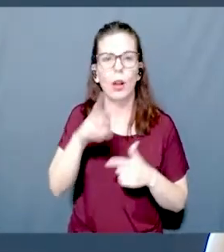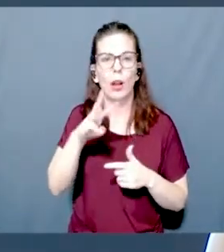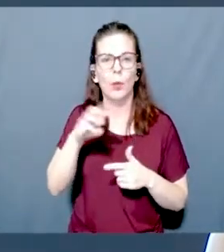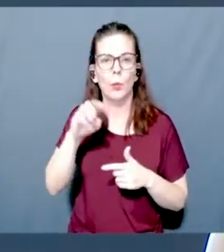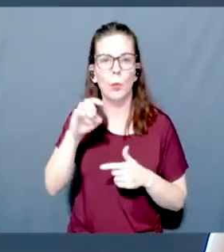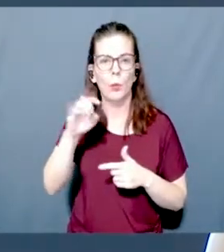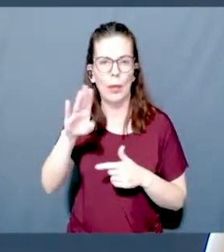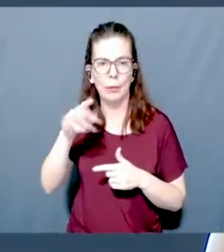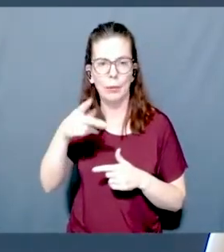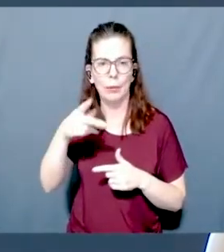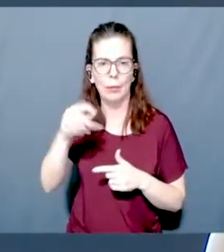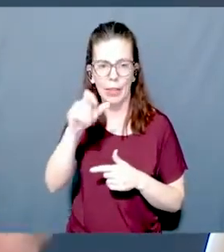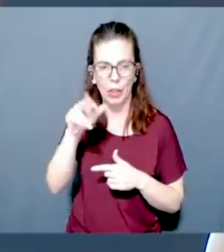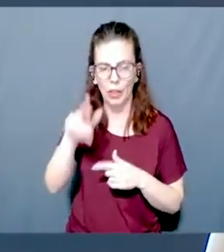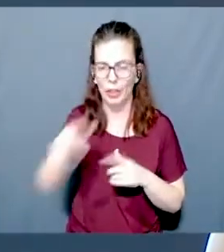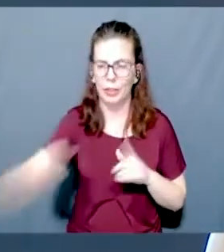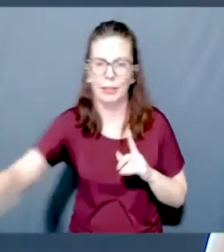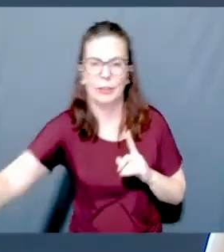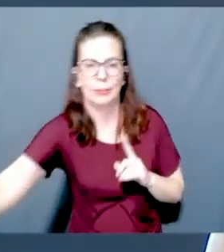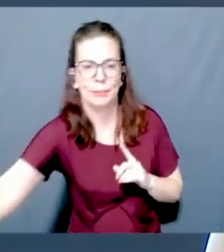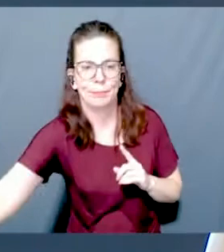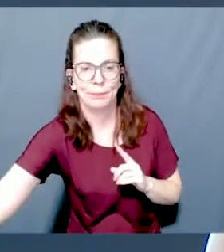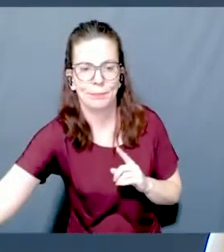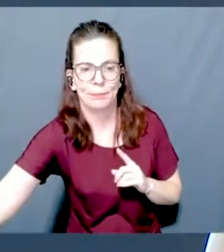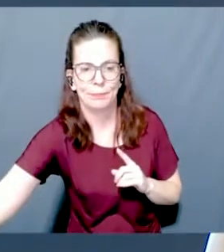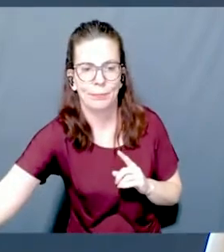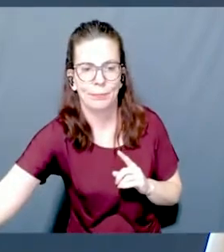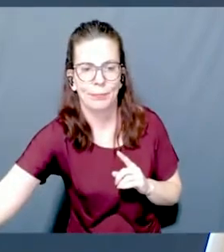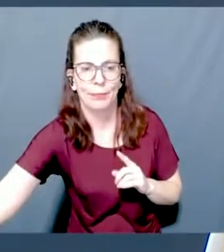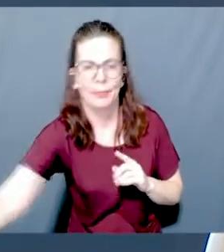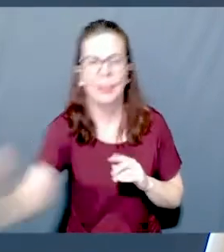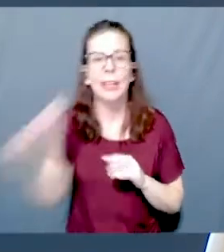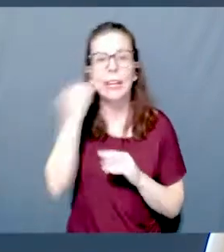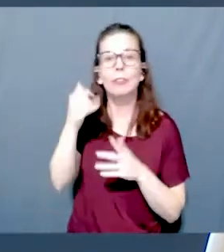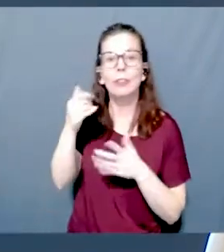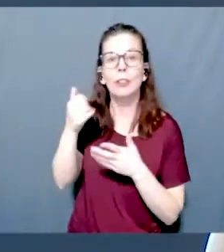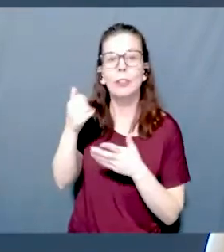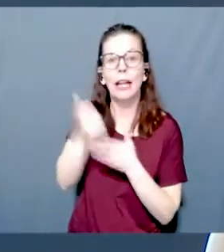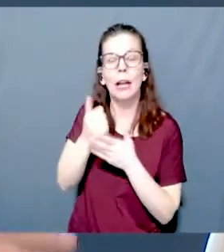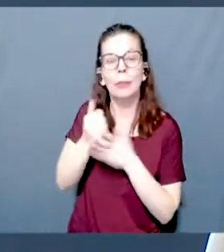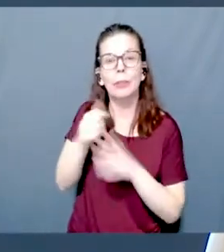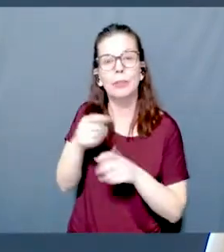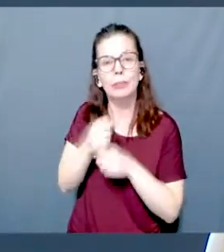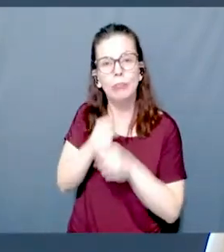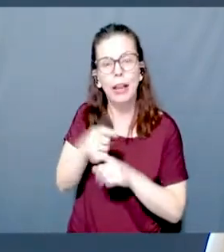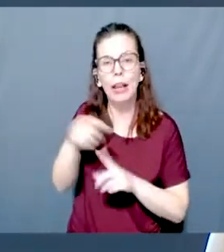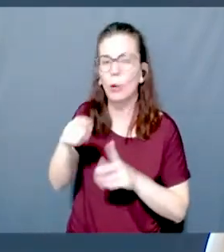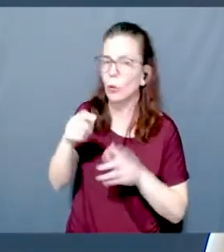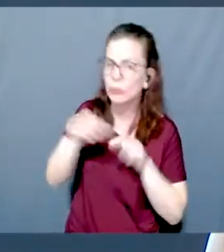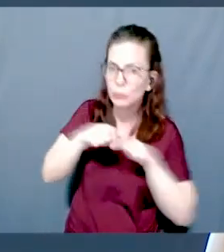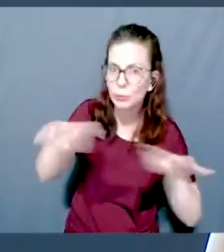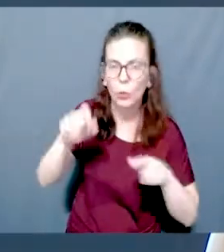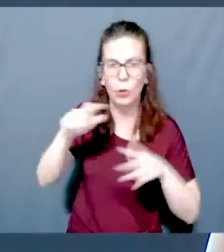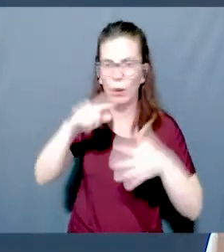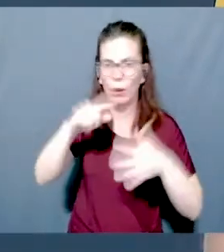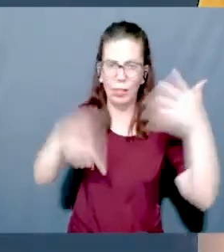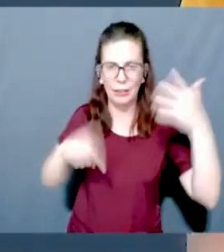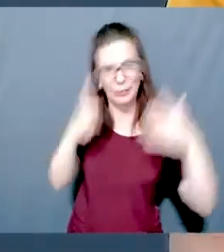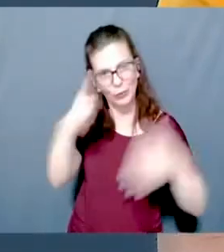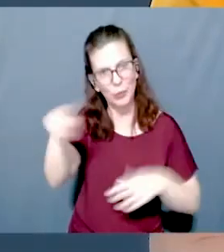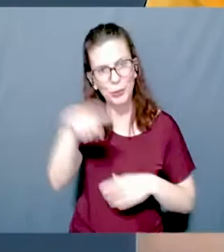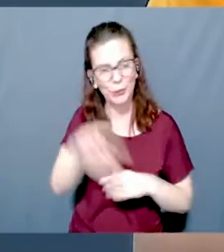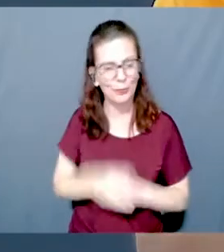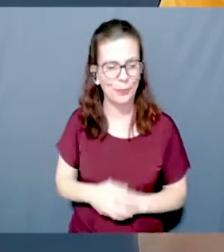you're helping folks create content, receiving content from your users, distributing it, or kind of all of the above, this is for you. Wow,